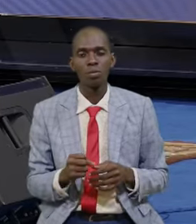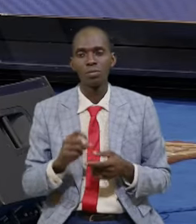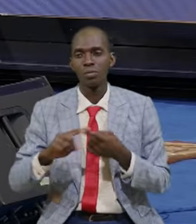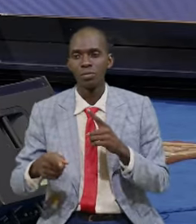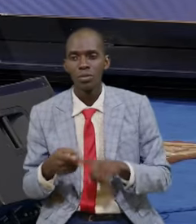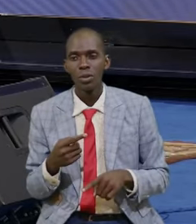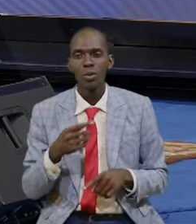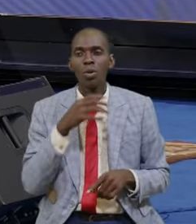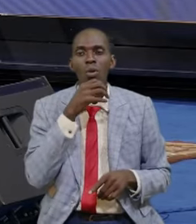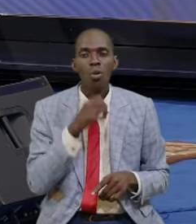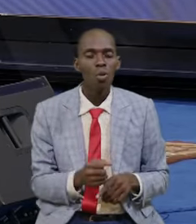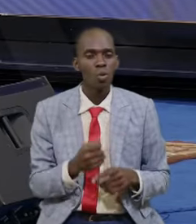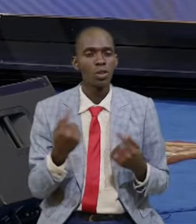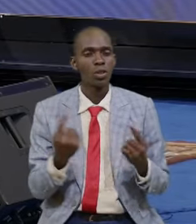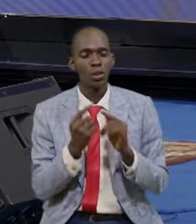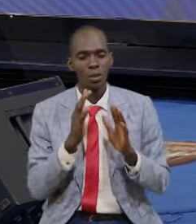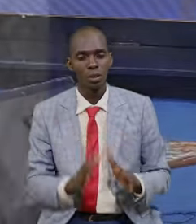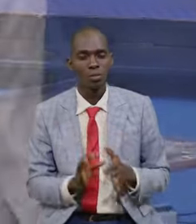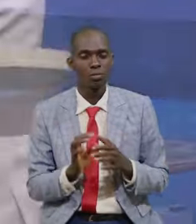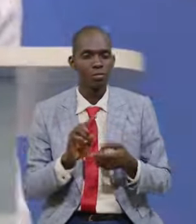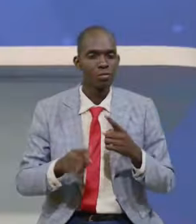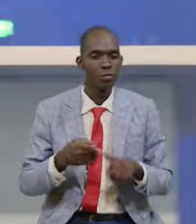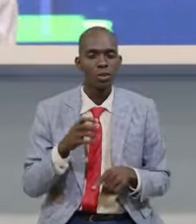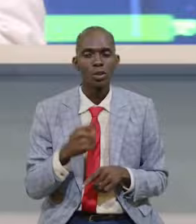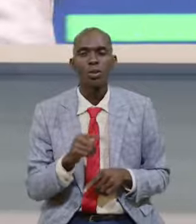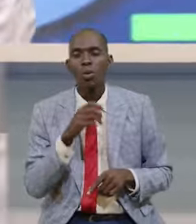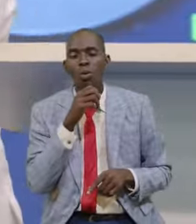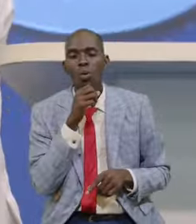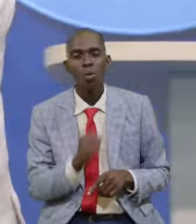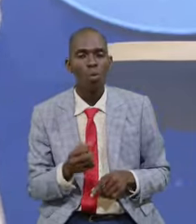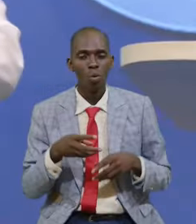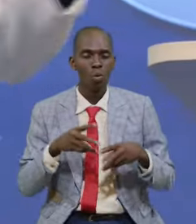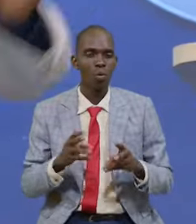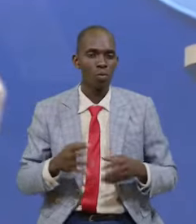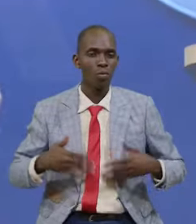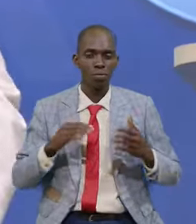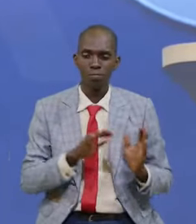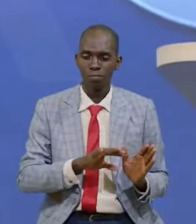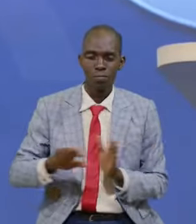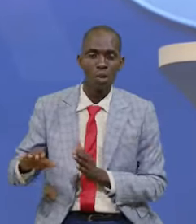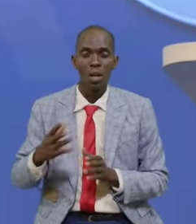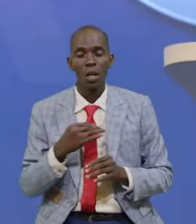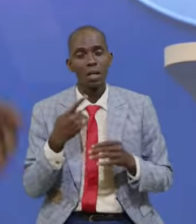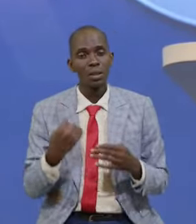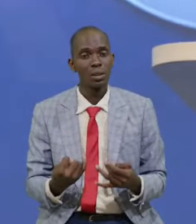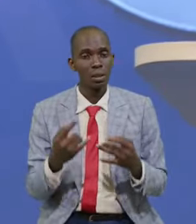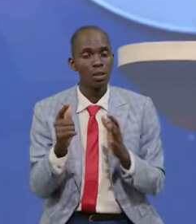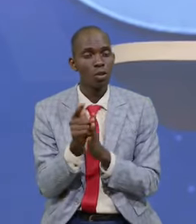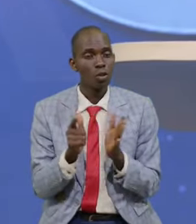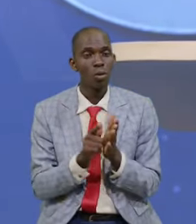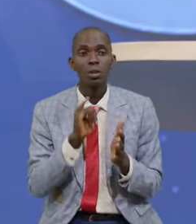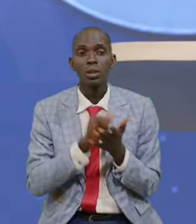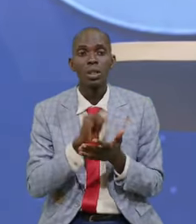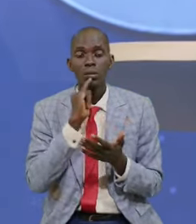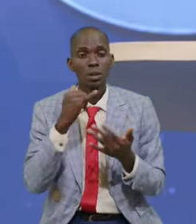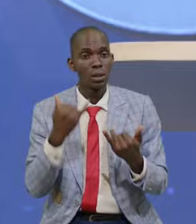old sin partner, the old one, and then even the law that is now dead, you must forsake. And